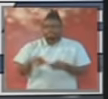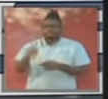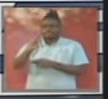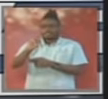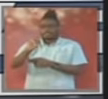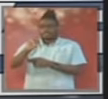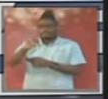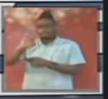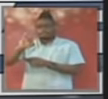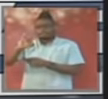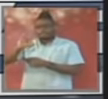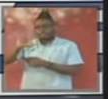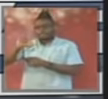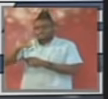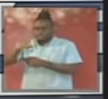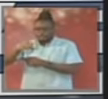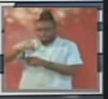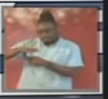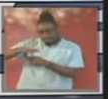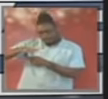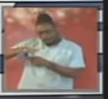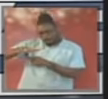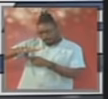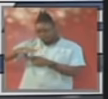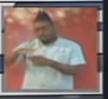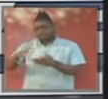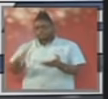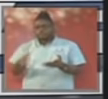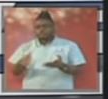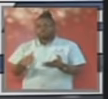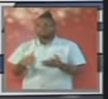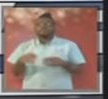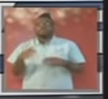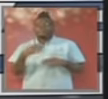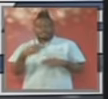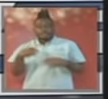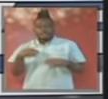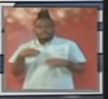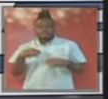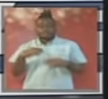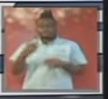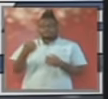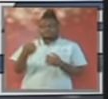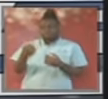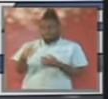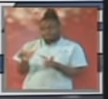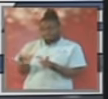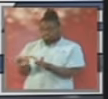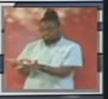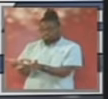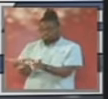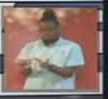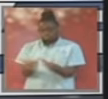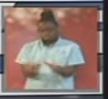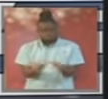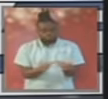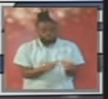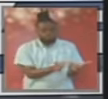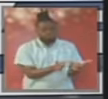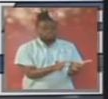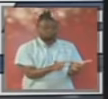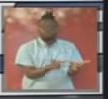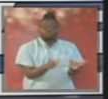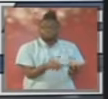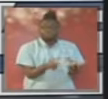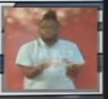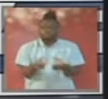persons who have several comorbidities. Additionally, there are 15 quarantine sites, of which 5 sites can be converted into